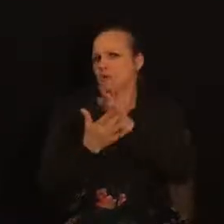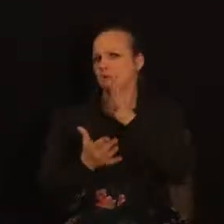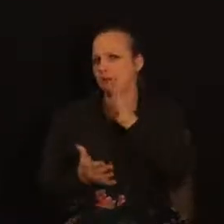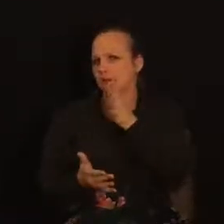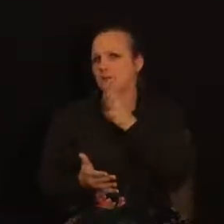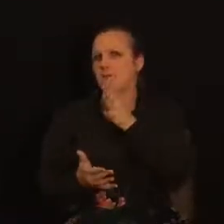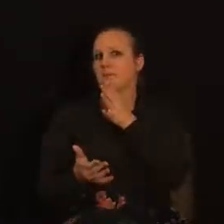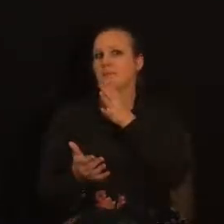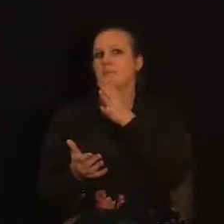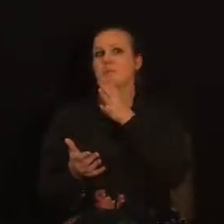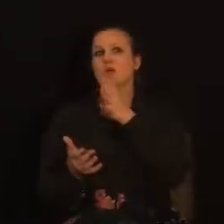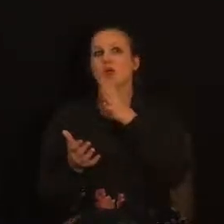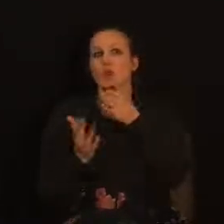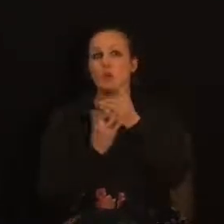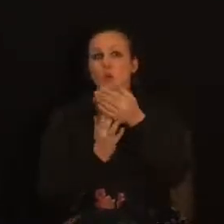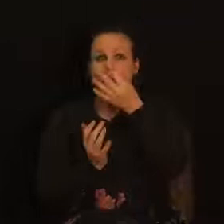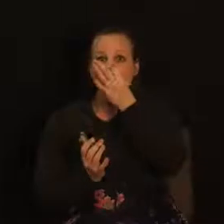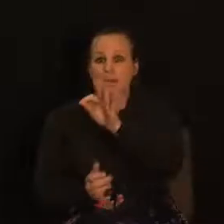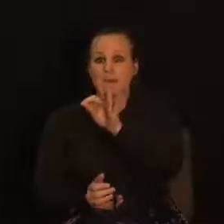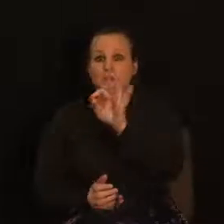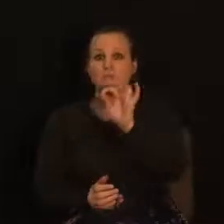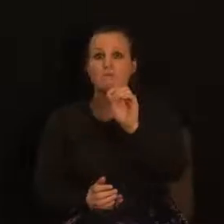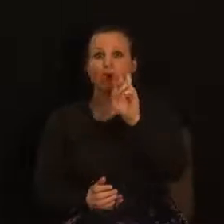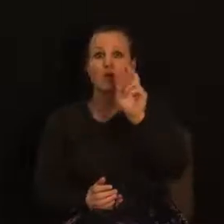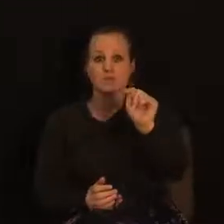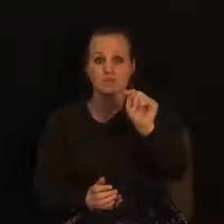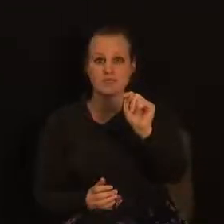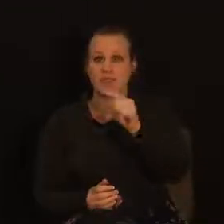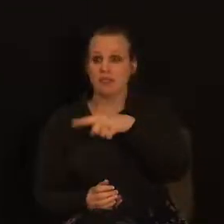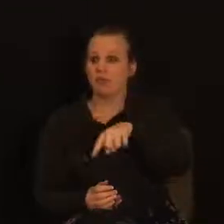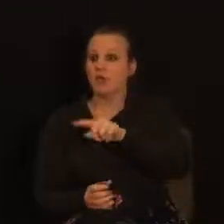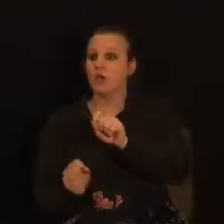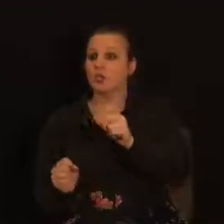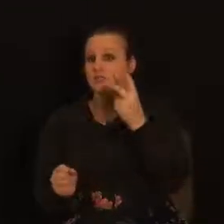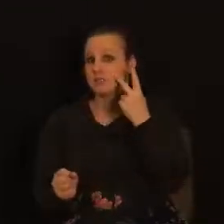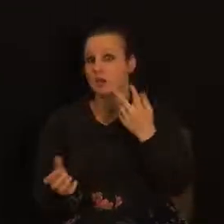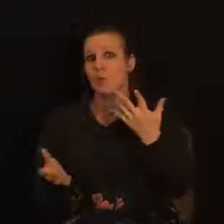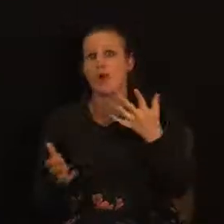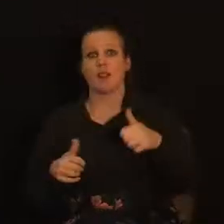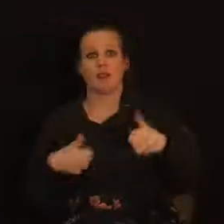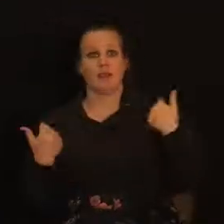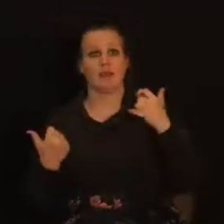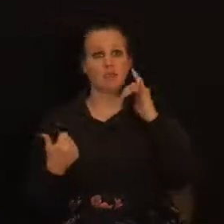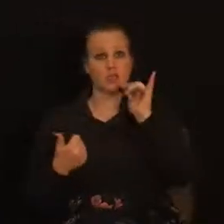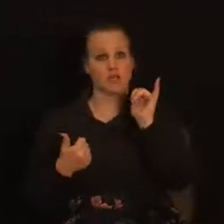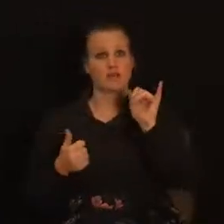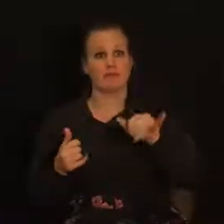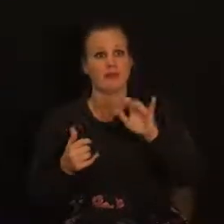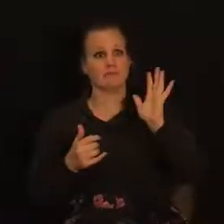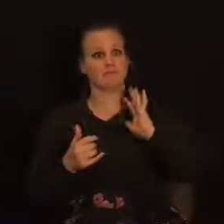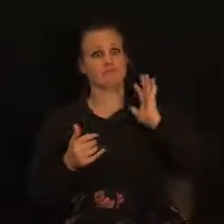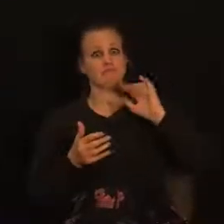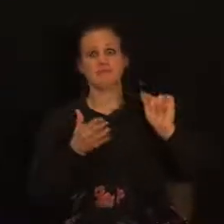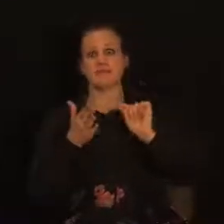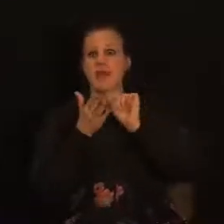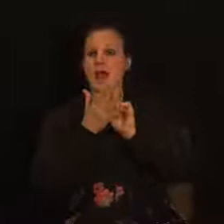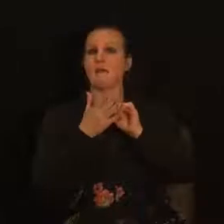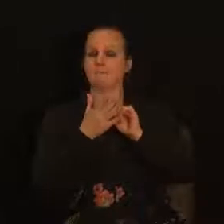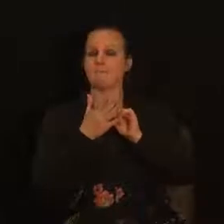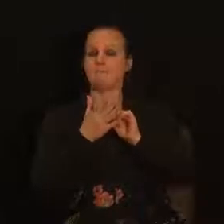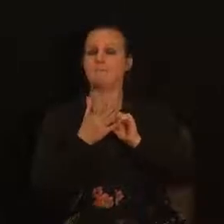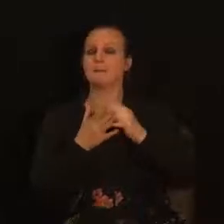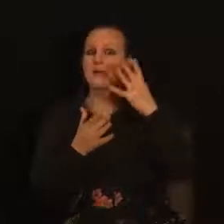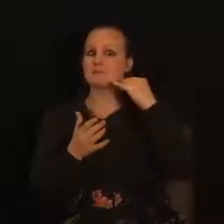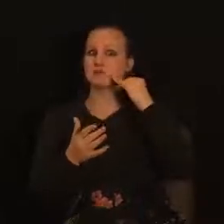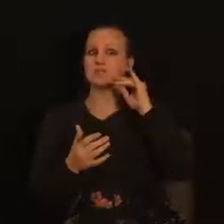nearby fort so that they could see what life in that time period was like and experience it. And I